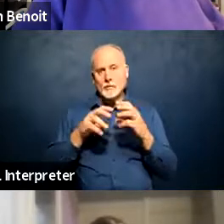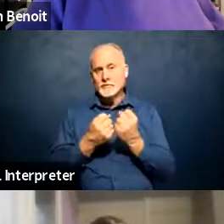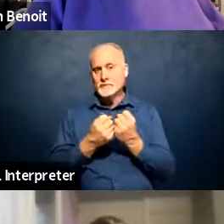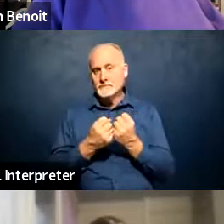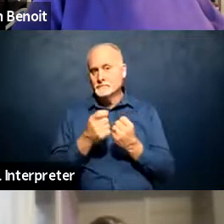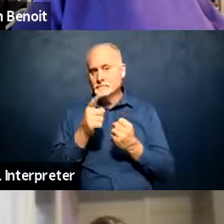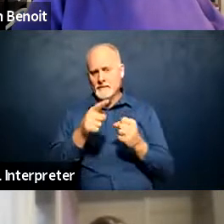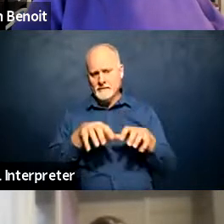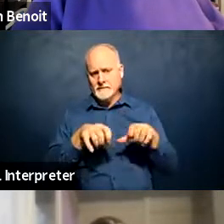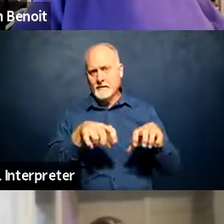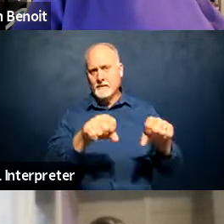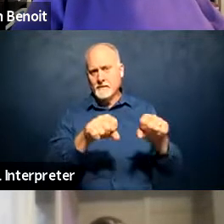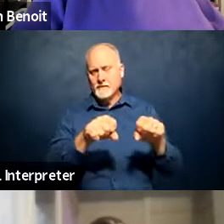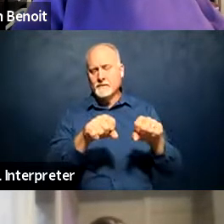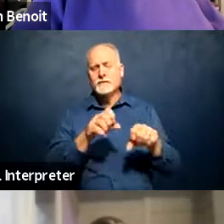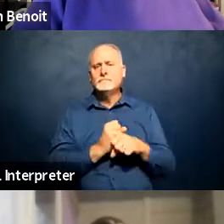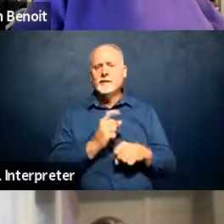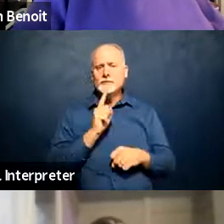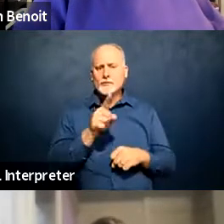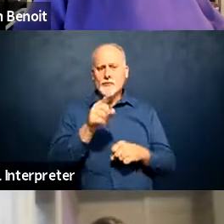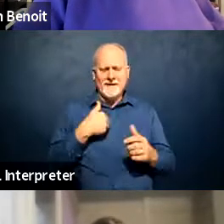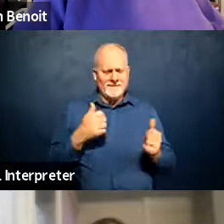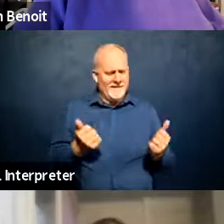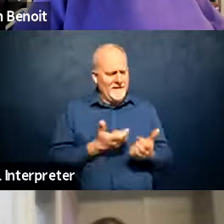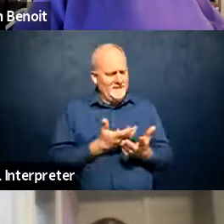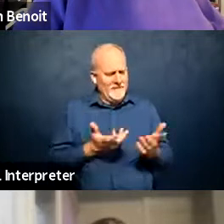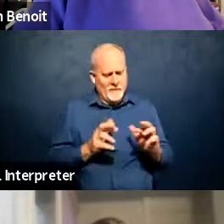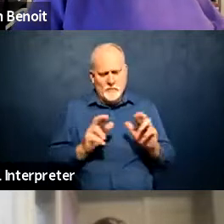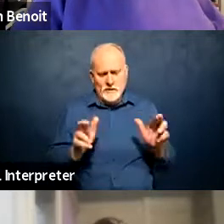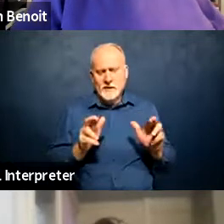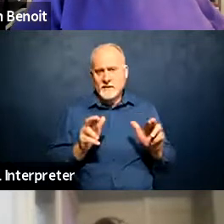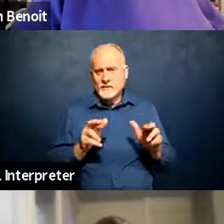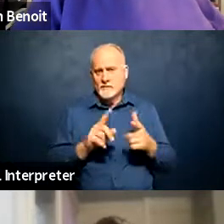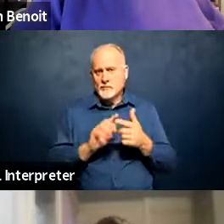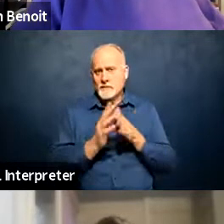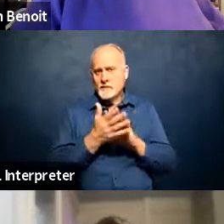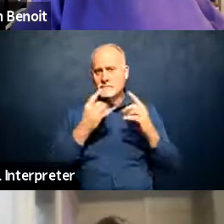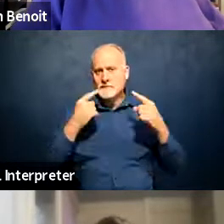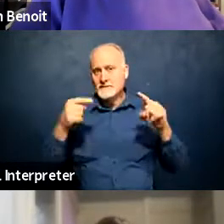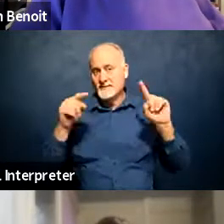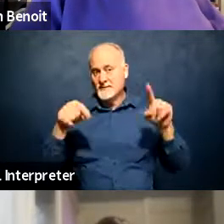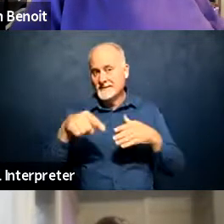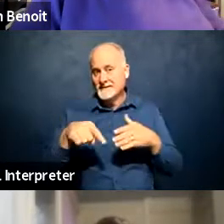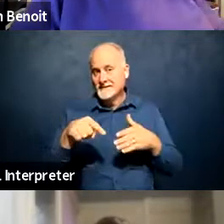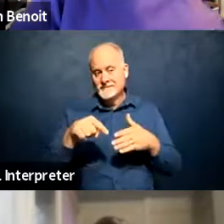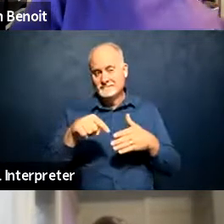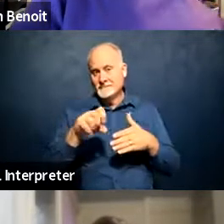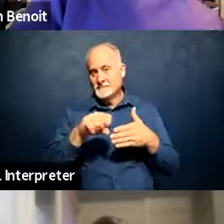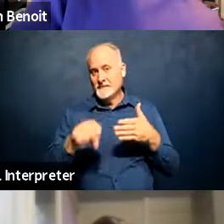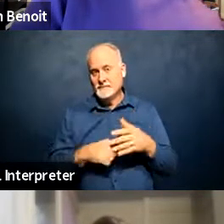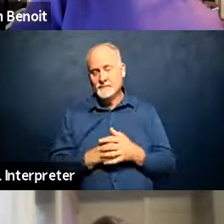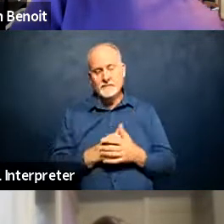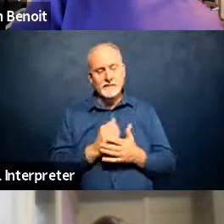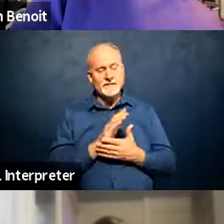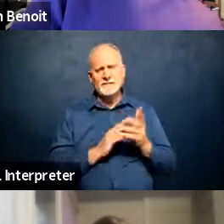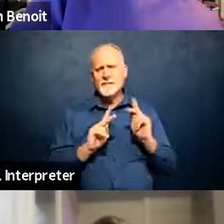to you to make sure that you have everything you need to be successful this term. I noticed in the question someone asked about Proctor U,